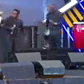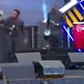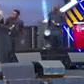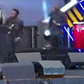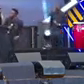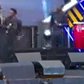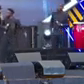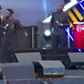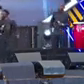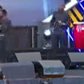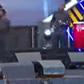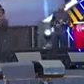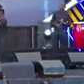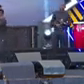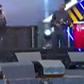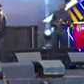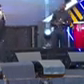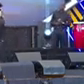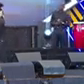be